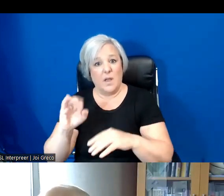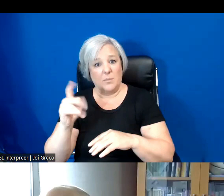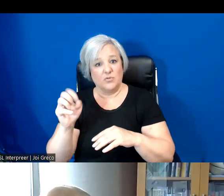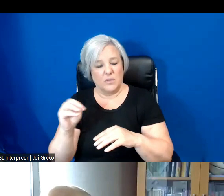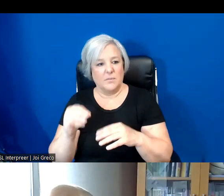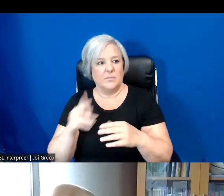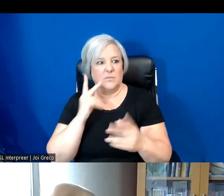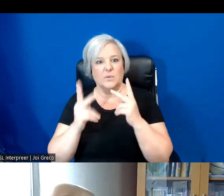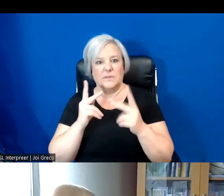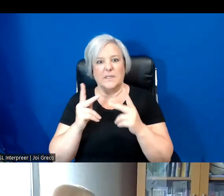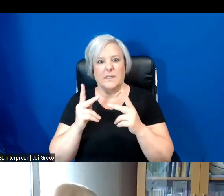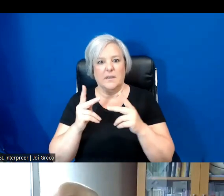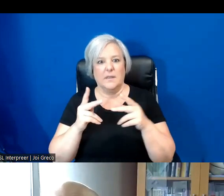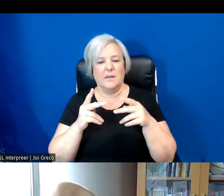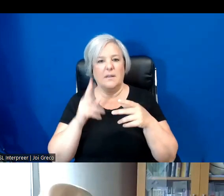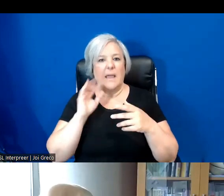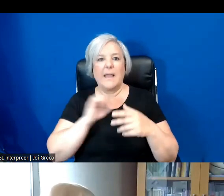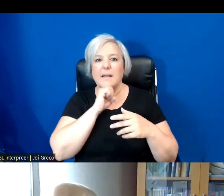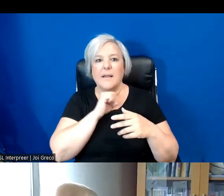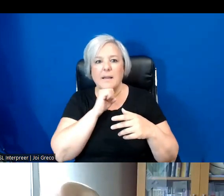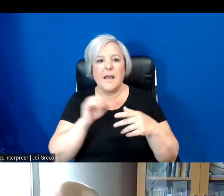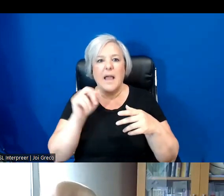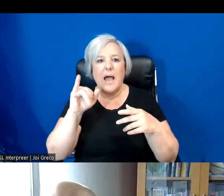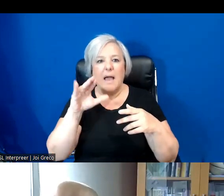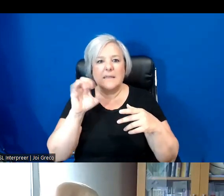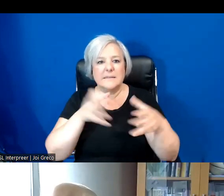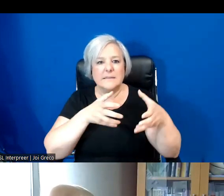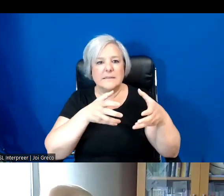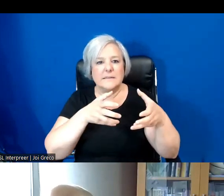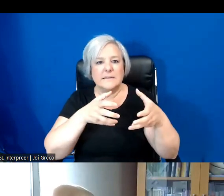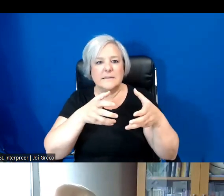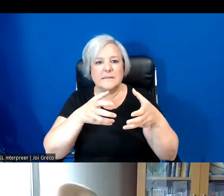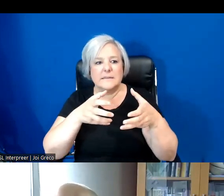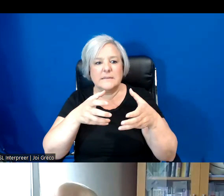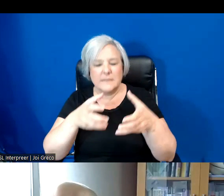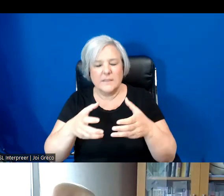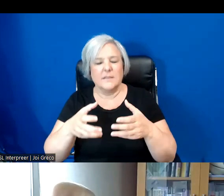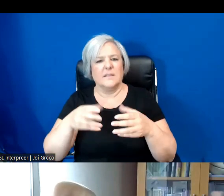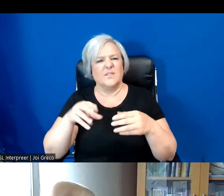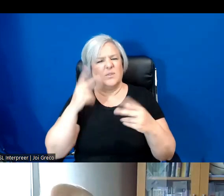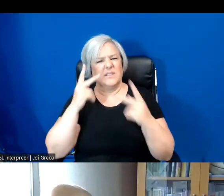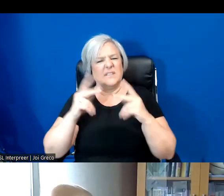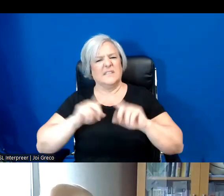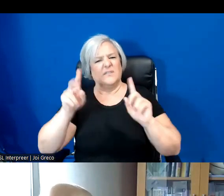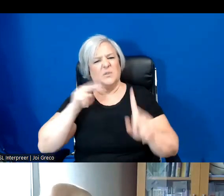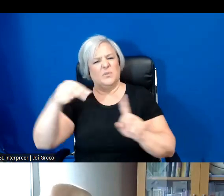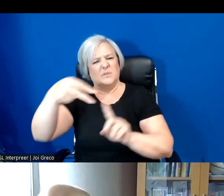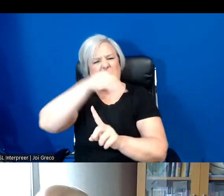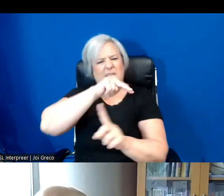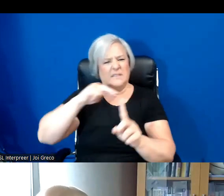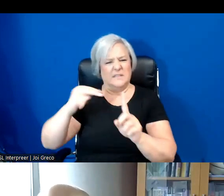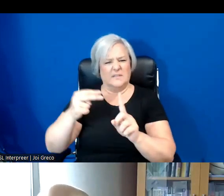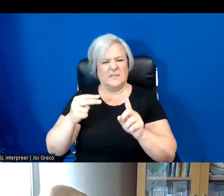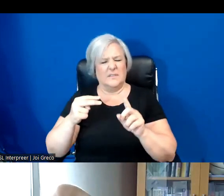glacier. Moving a glacier is incredibly challenging, and you started getting some of that perspective of all these different factors that are